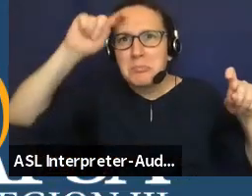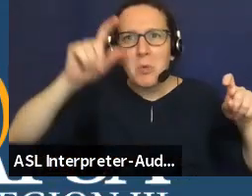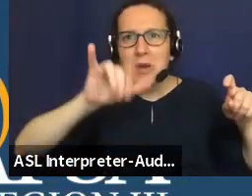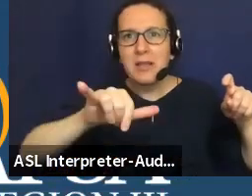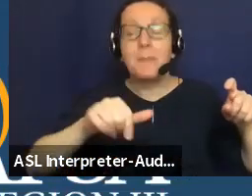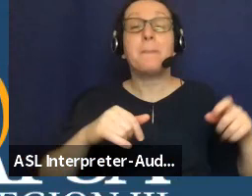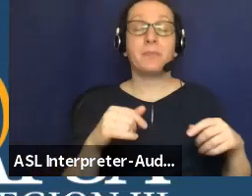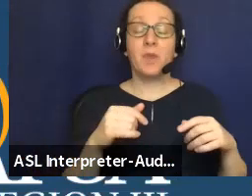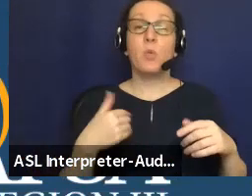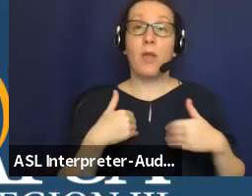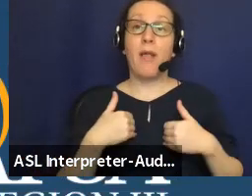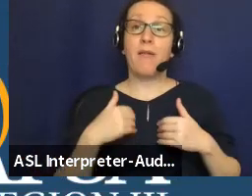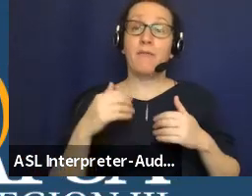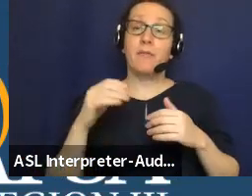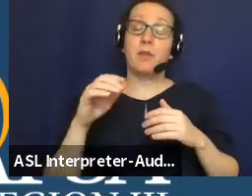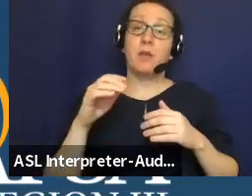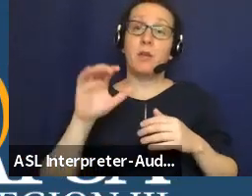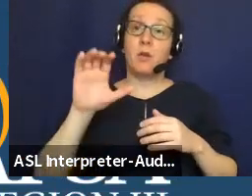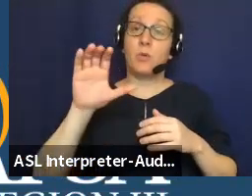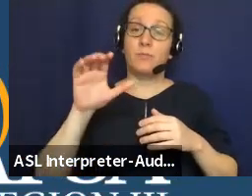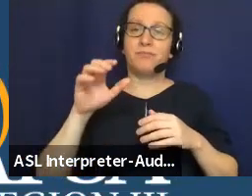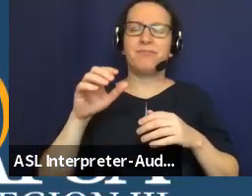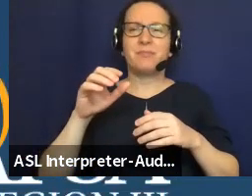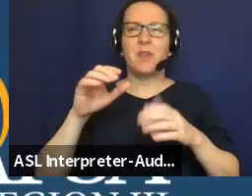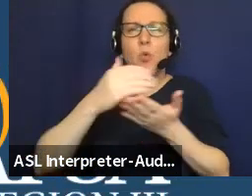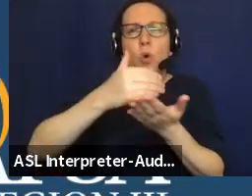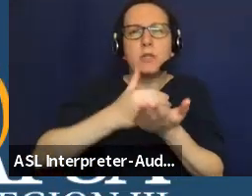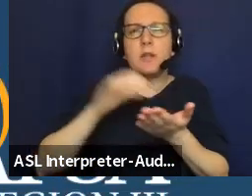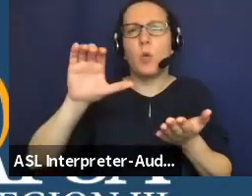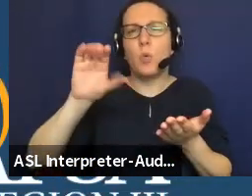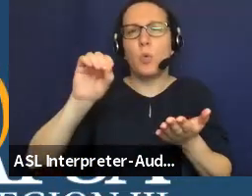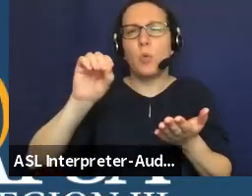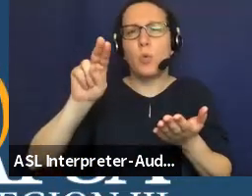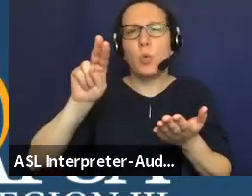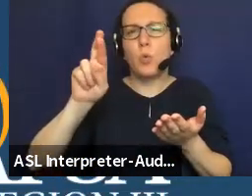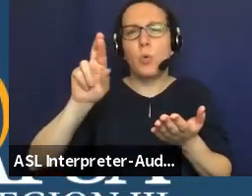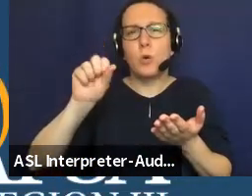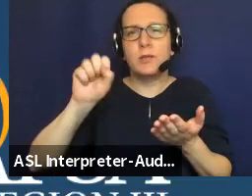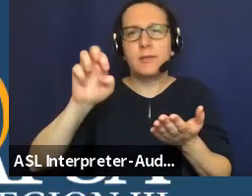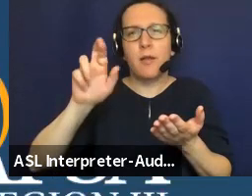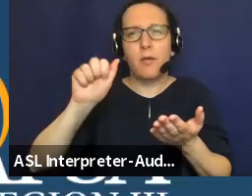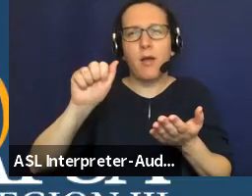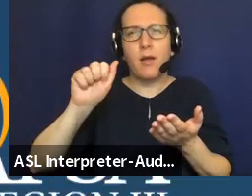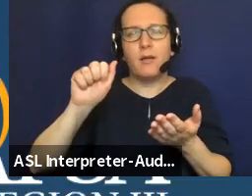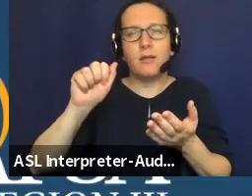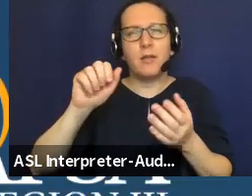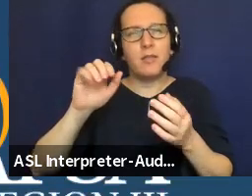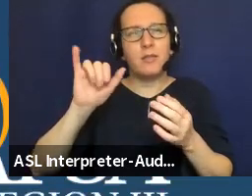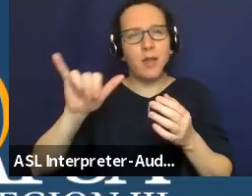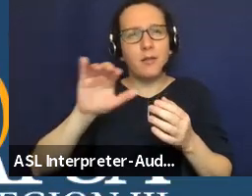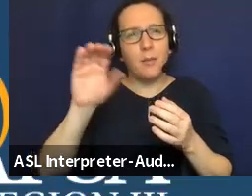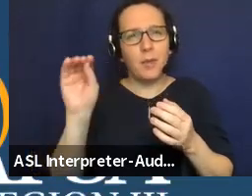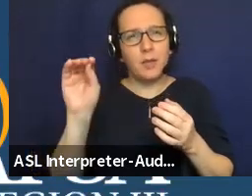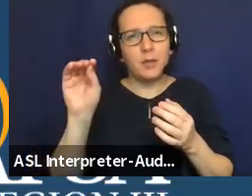and it's just a very basic, really helpful course to take on demand. And